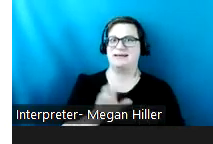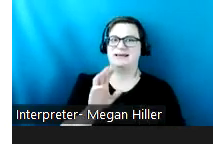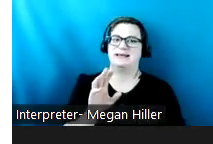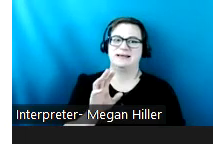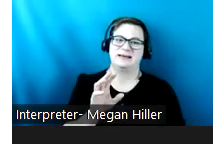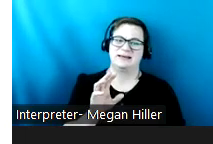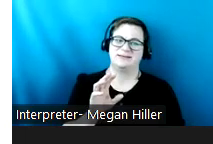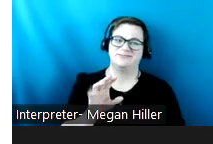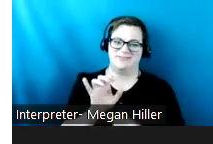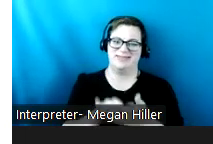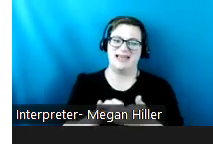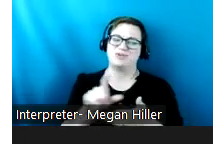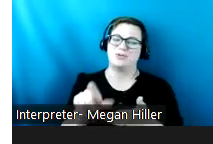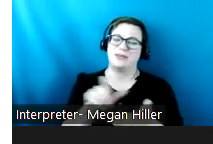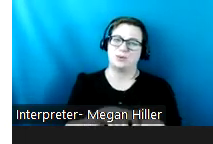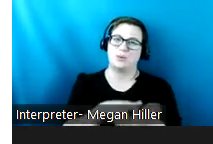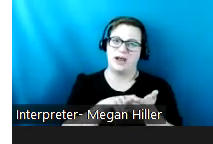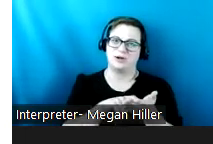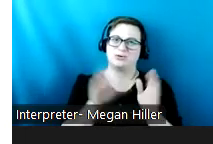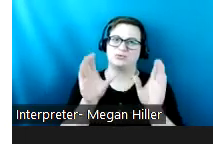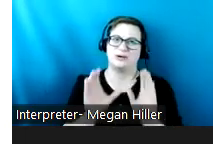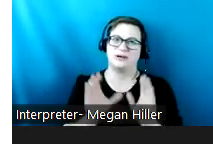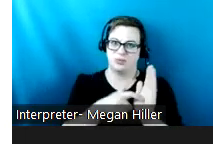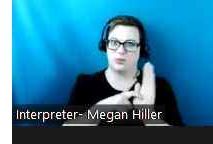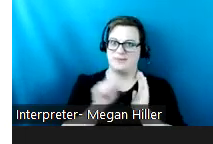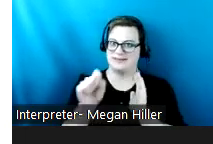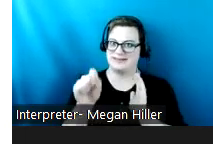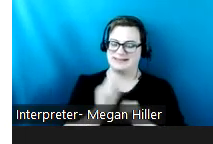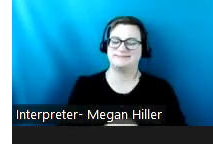that one does have credentialed requirements associated.